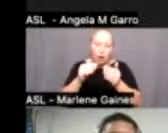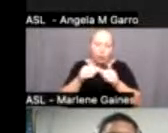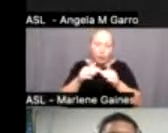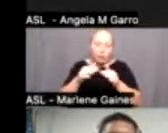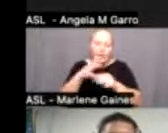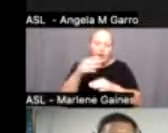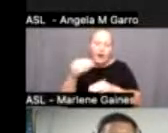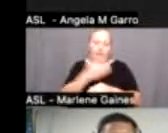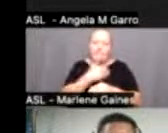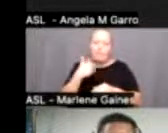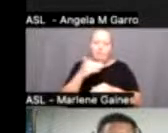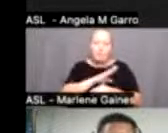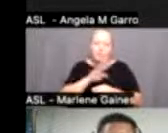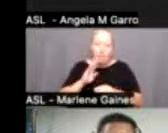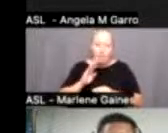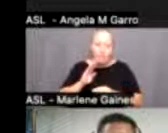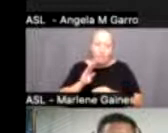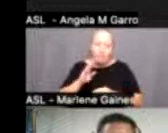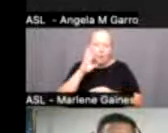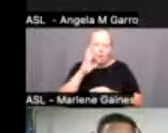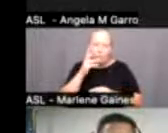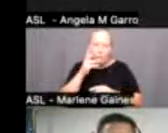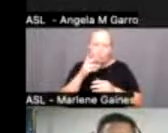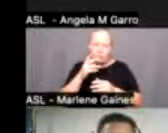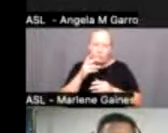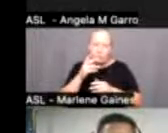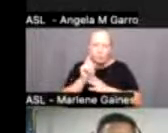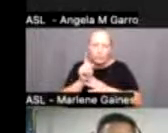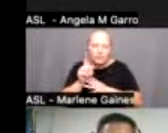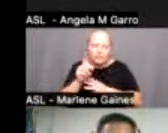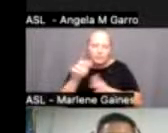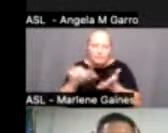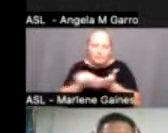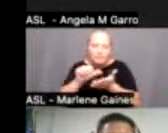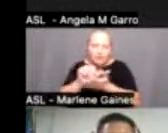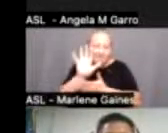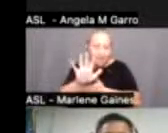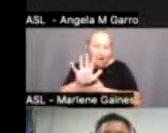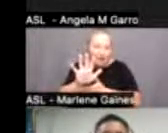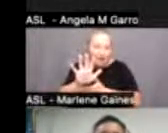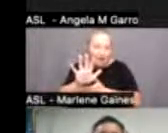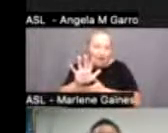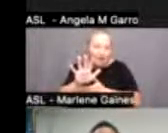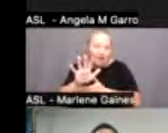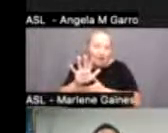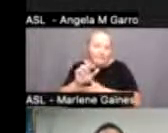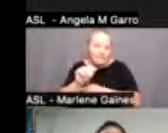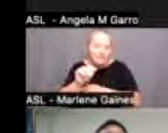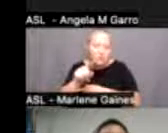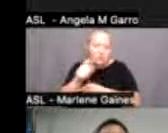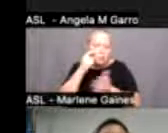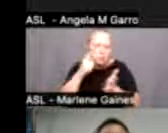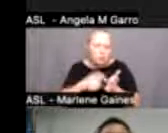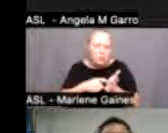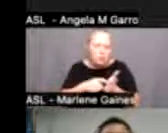for the members of the board. I'm going to get to that in just a minute here. On page 5 of the document, you'll